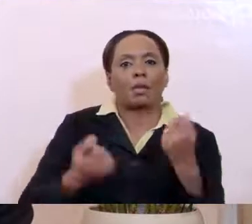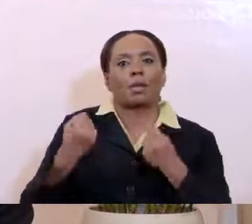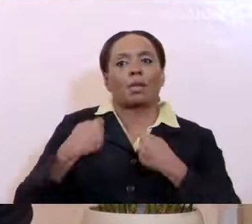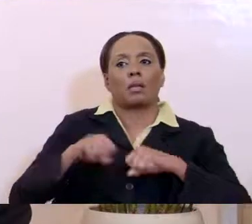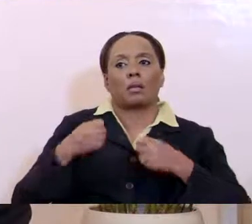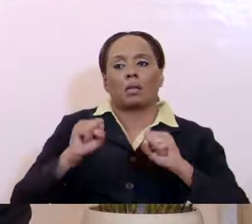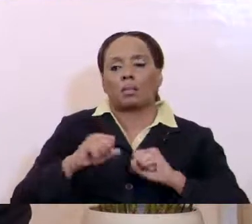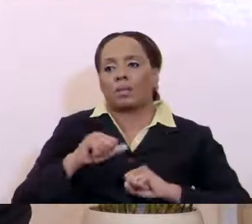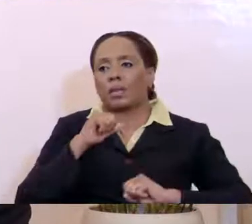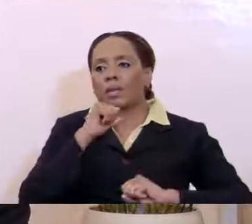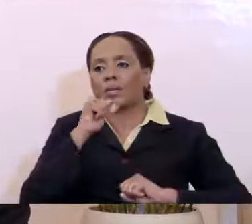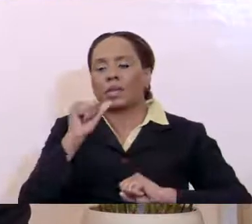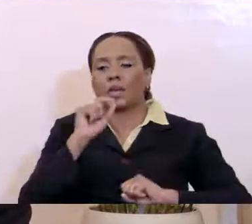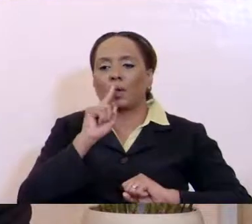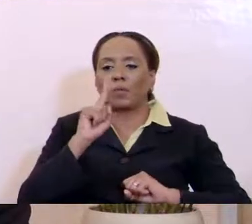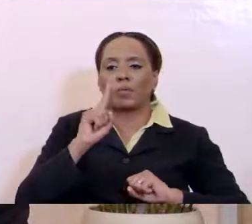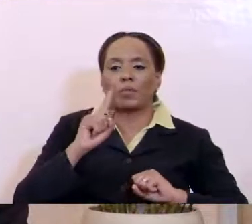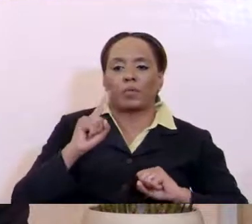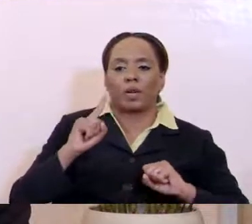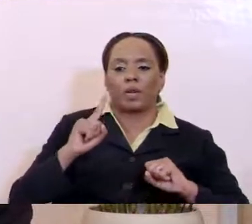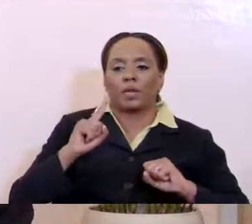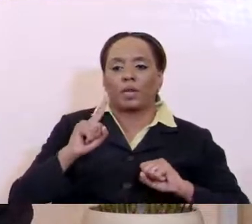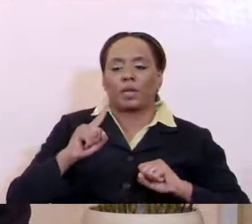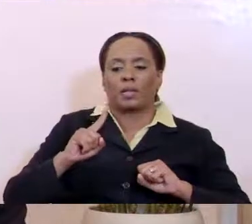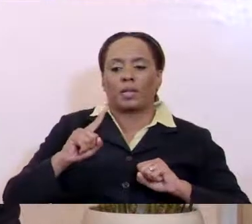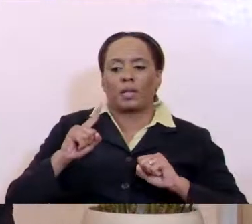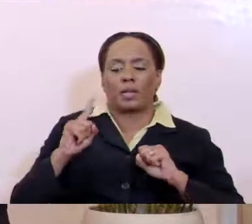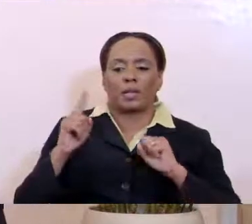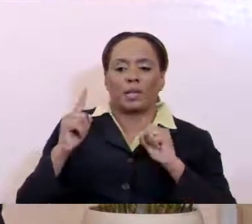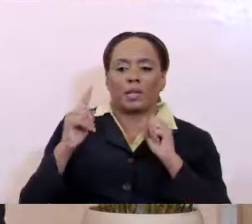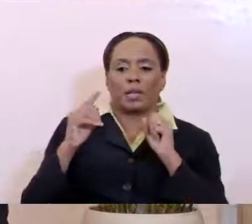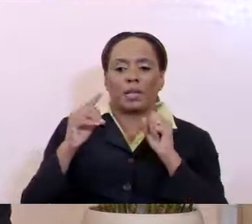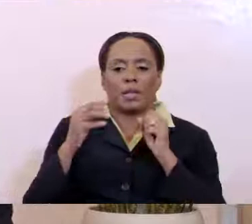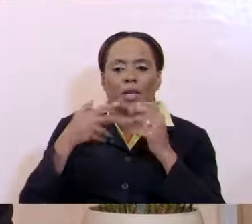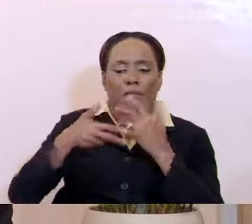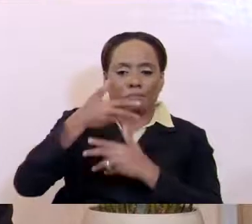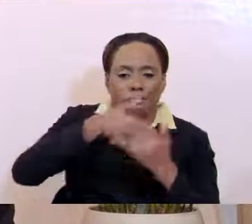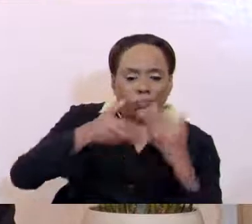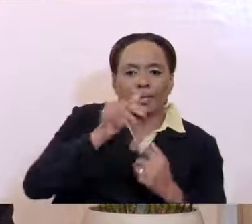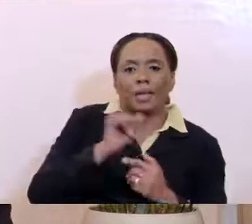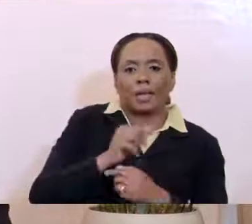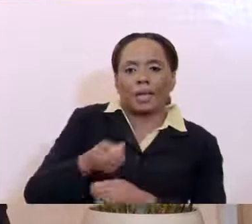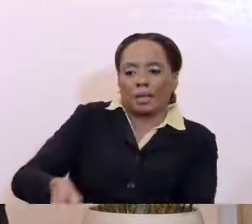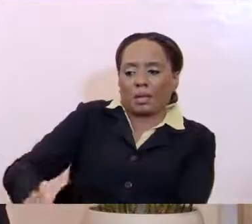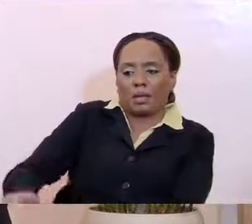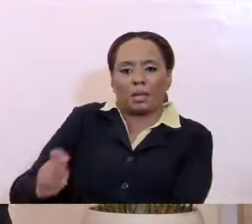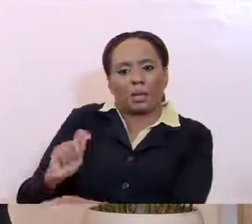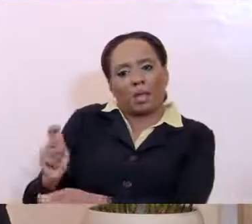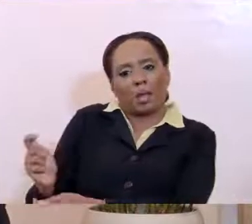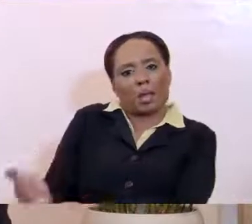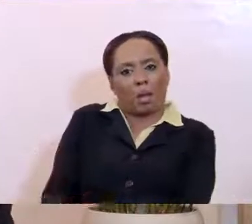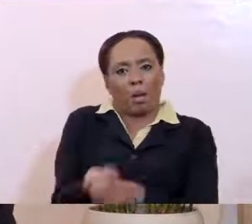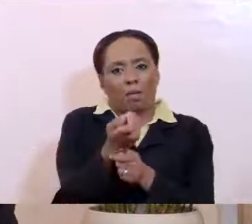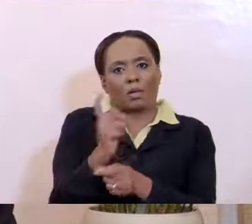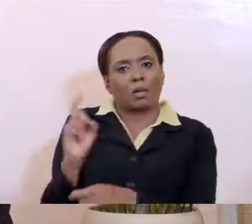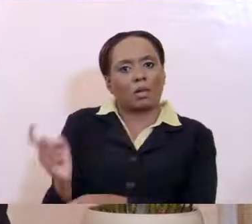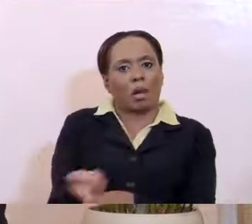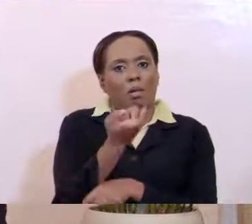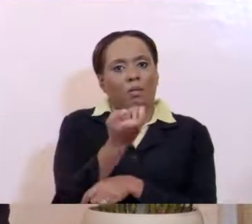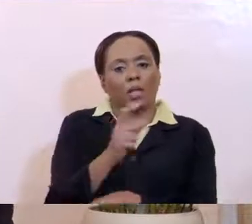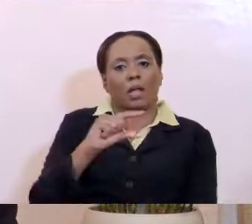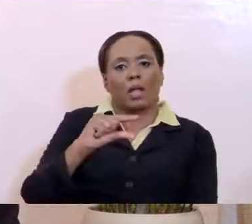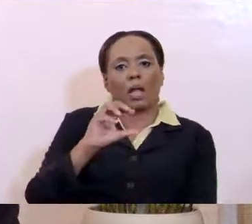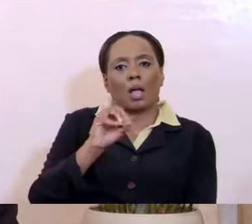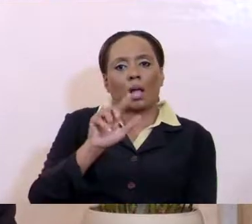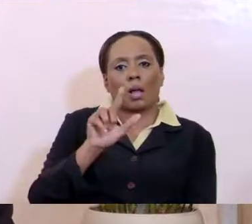not contact at all, golf, possibly tennis and others, shooting, taking all things into